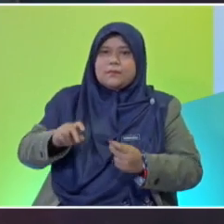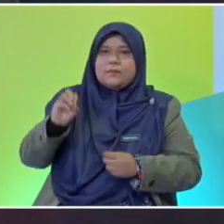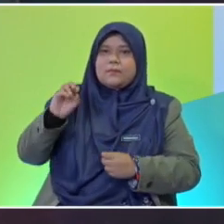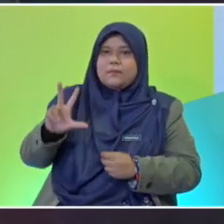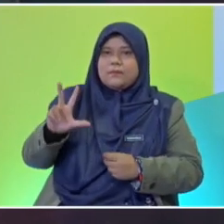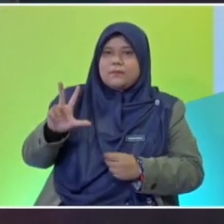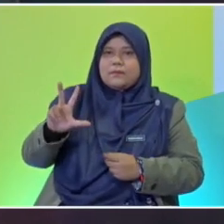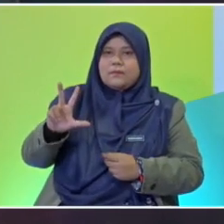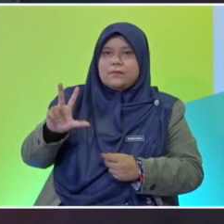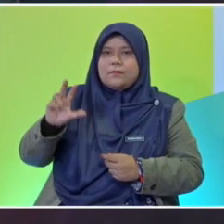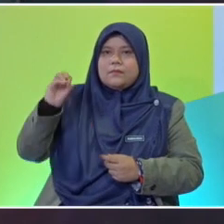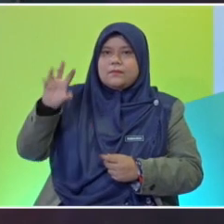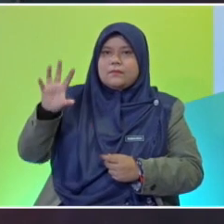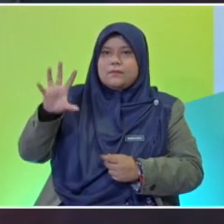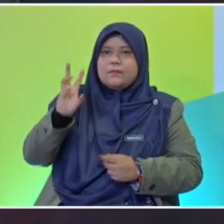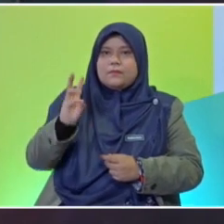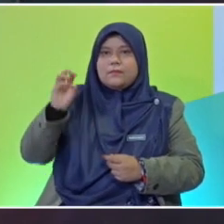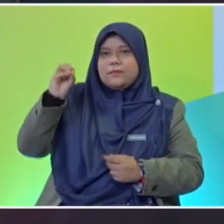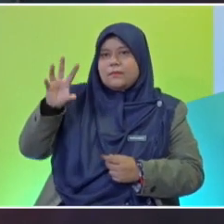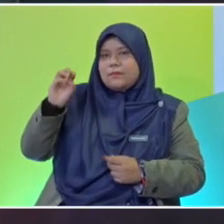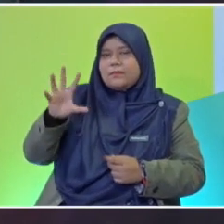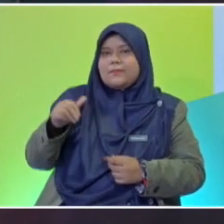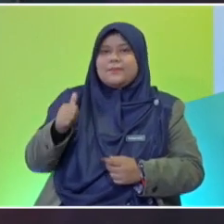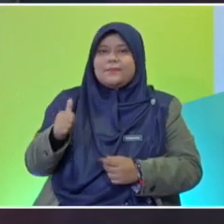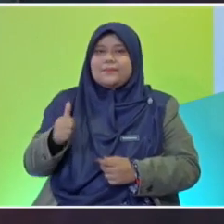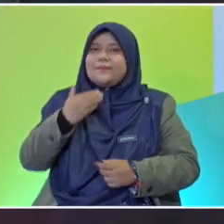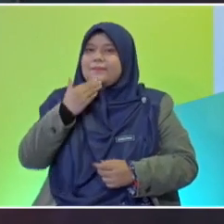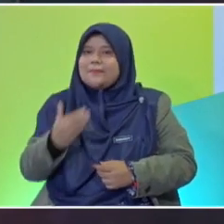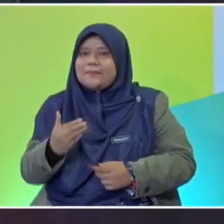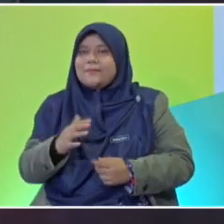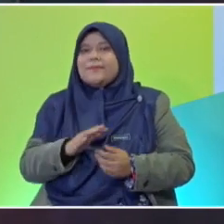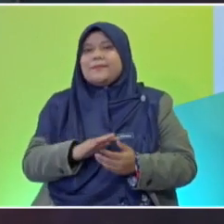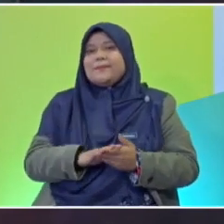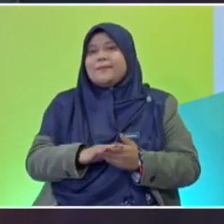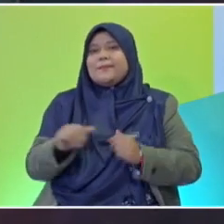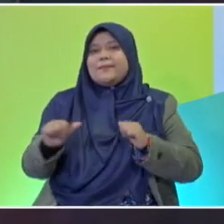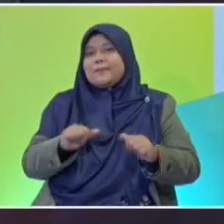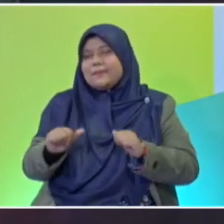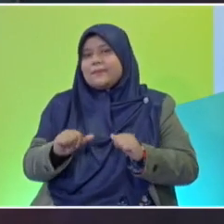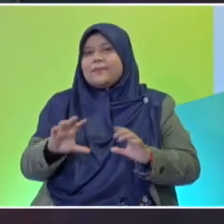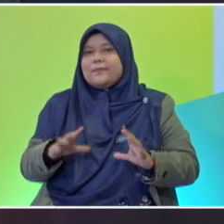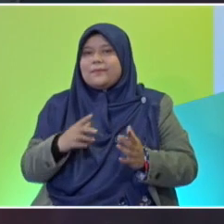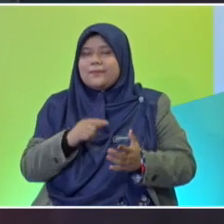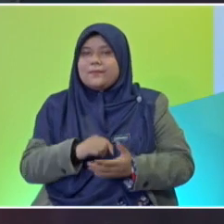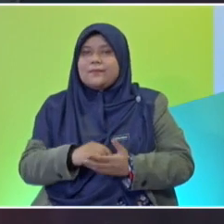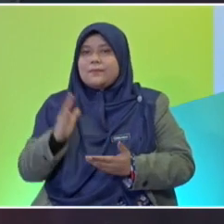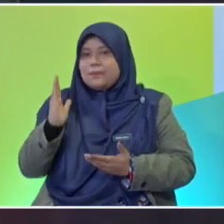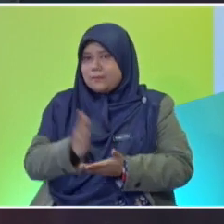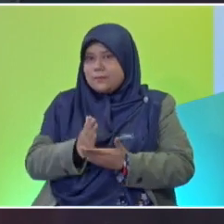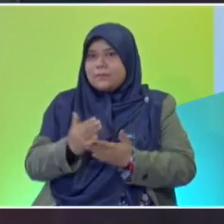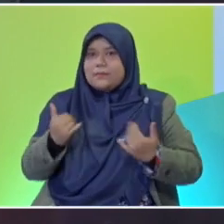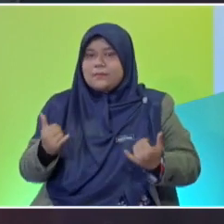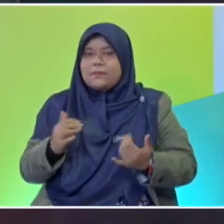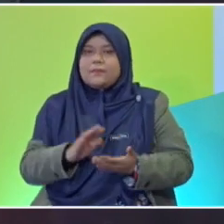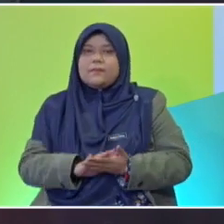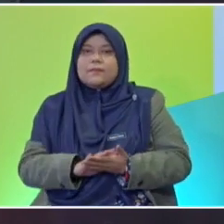stars. 3 times 6 stars. Okay. Thank you everyone for helping me as well with this activity. But can we take a short break, teacher? Okay,